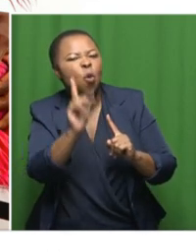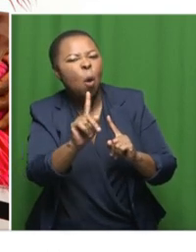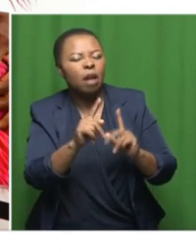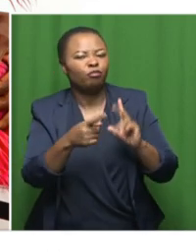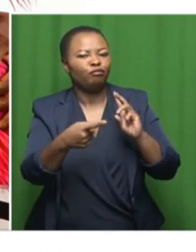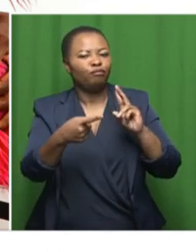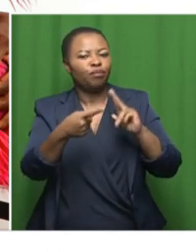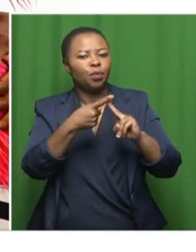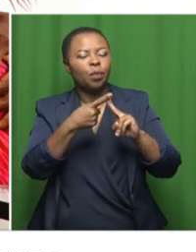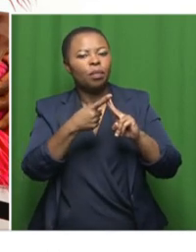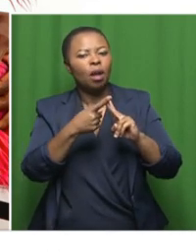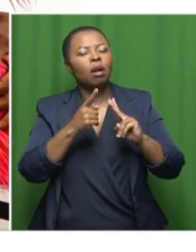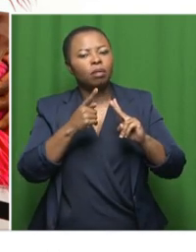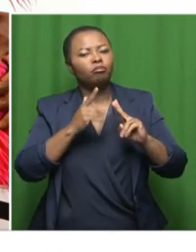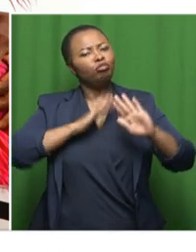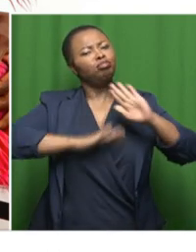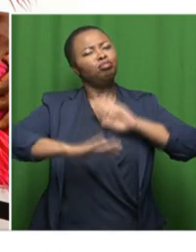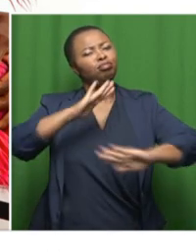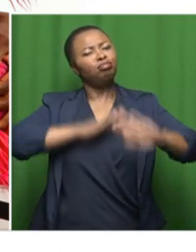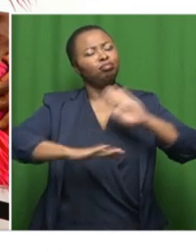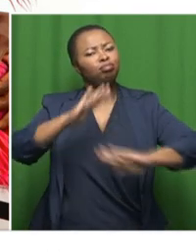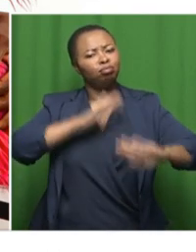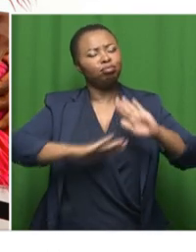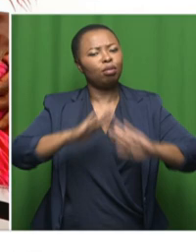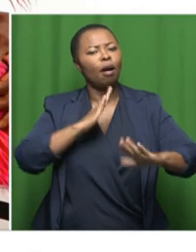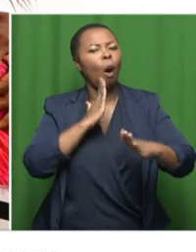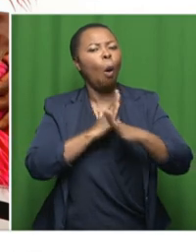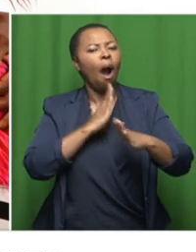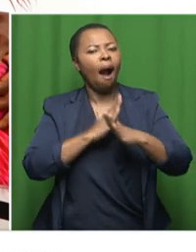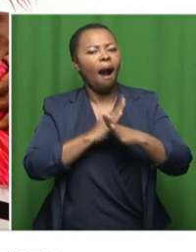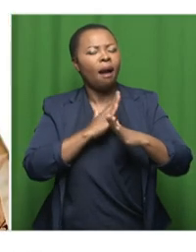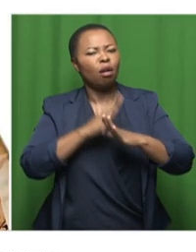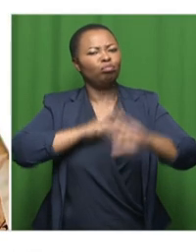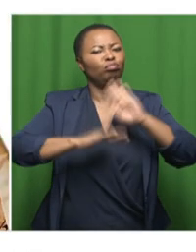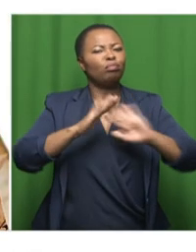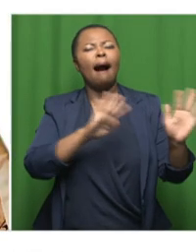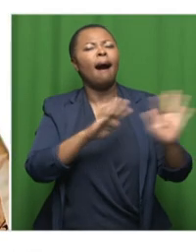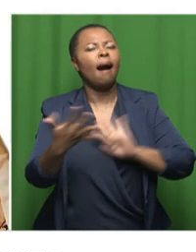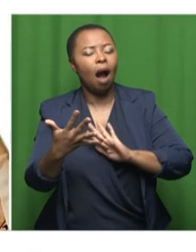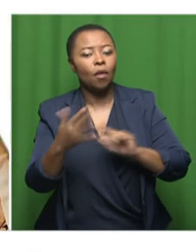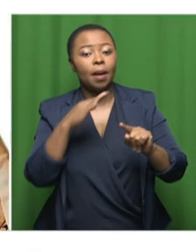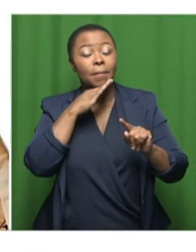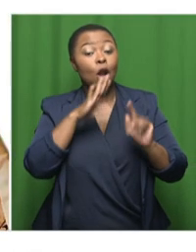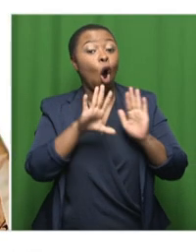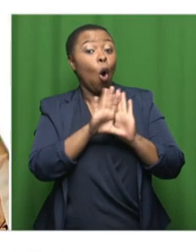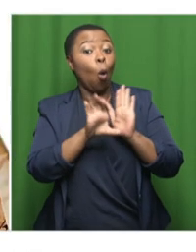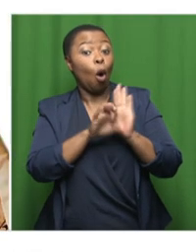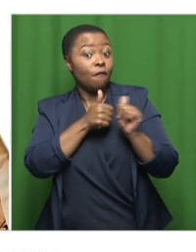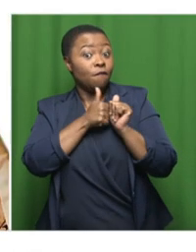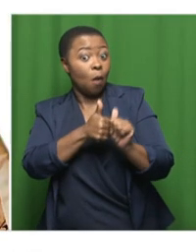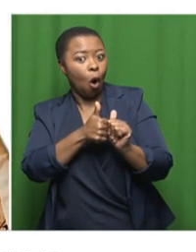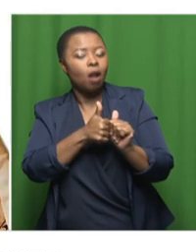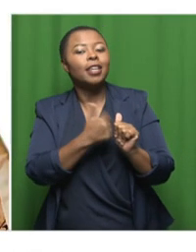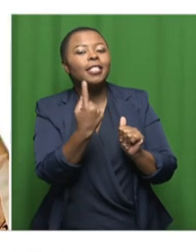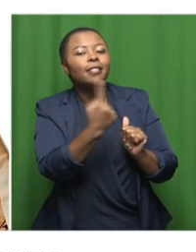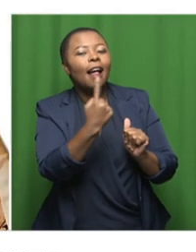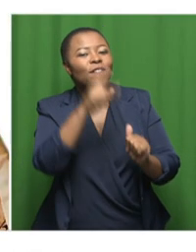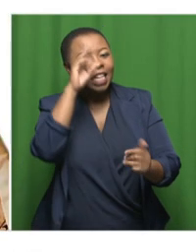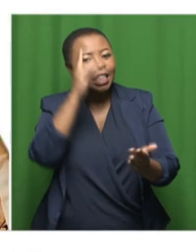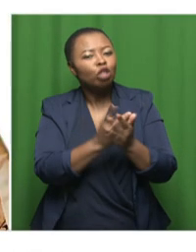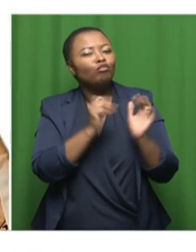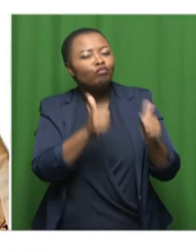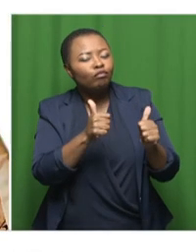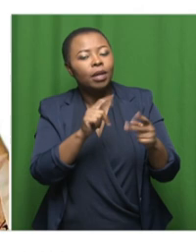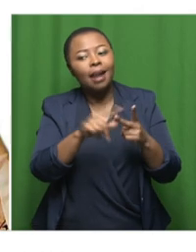working cooperation means. There's five different things where if you live by this code, you'll make better decisions for yourself and for the